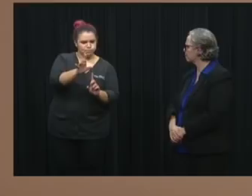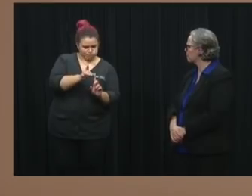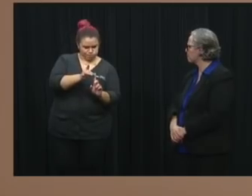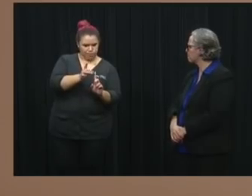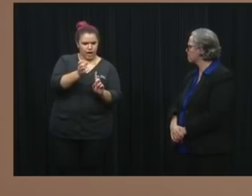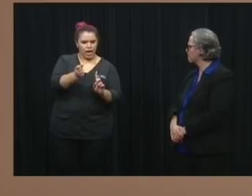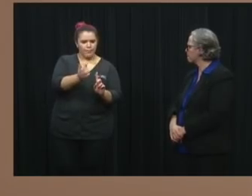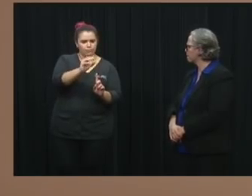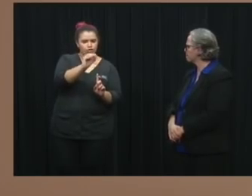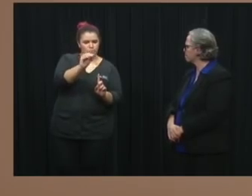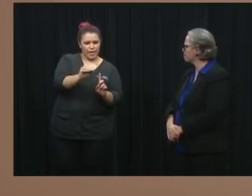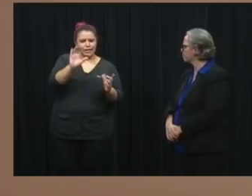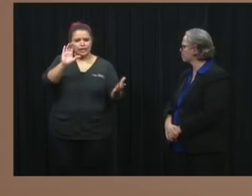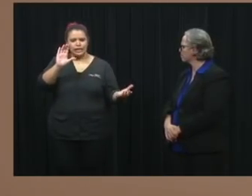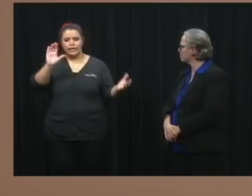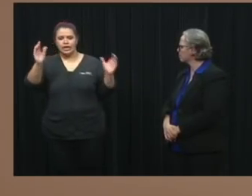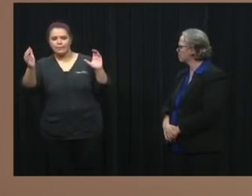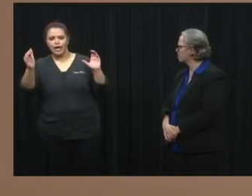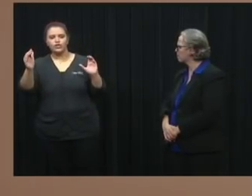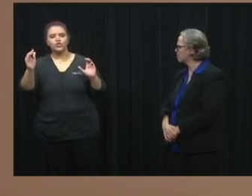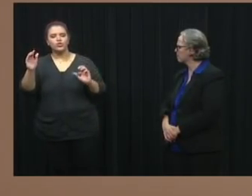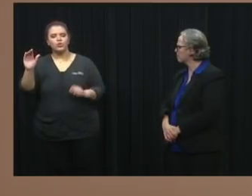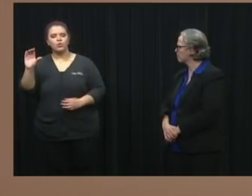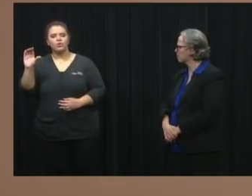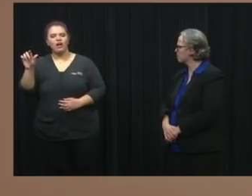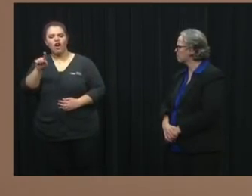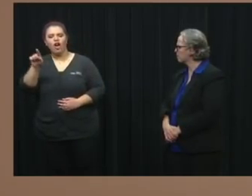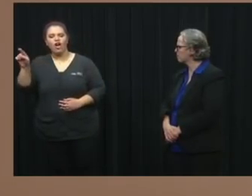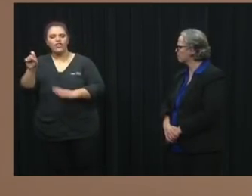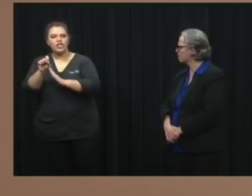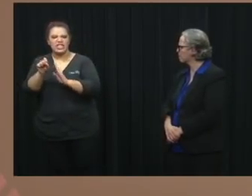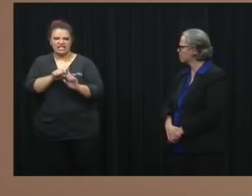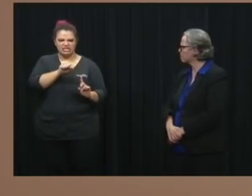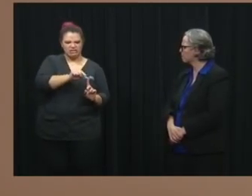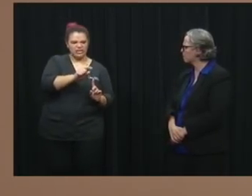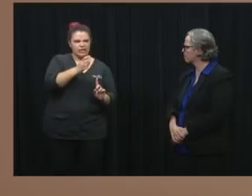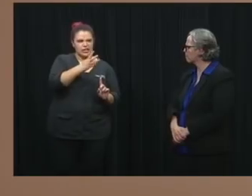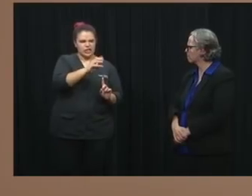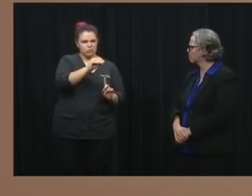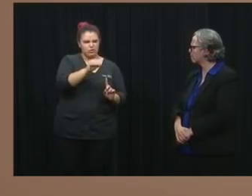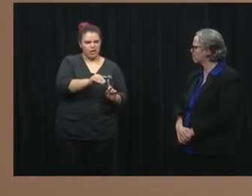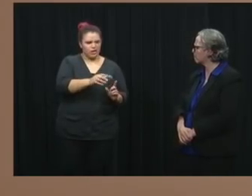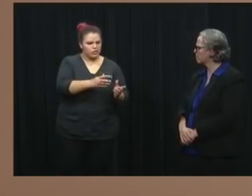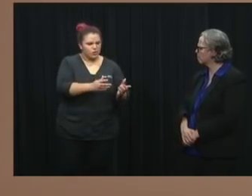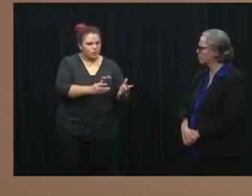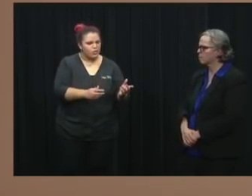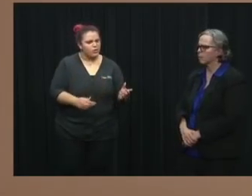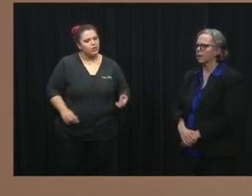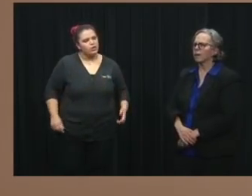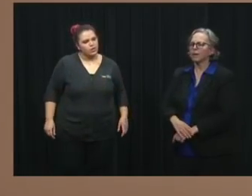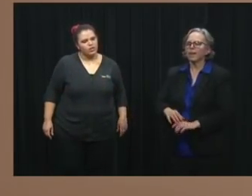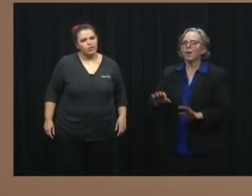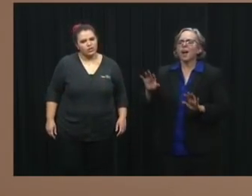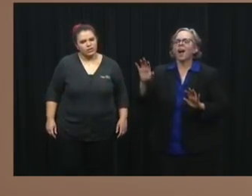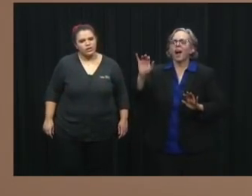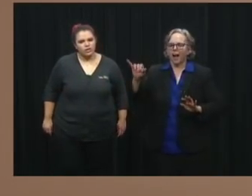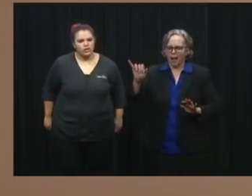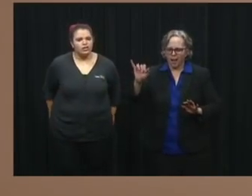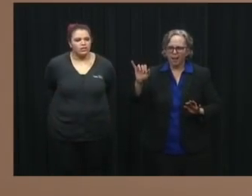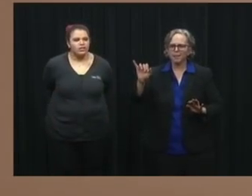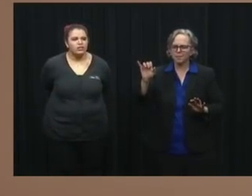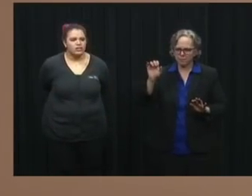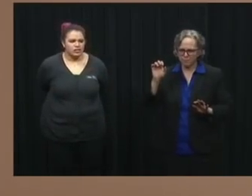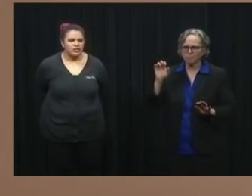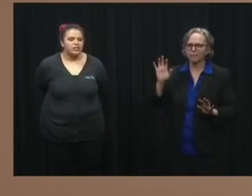versus Ohio's 16%, you said? We have not, and again, all of this data I'm giving you now has a big asterisk of, our